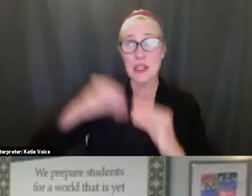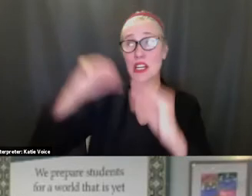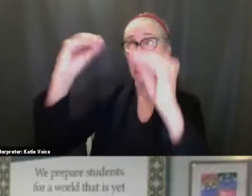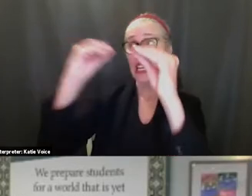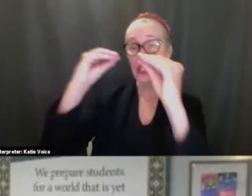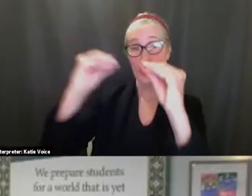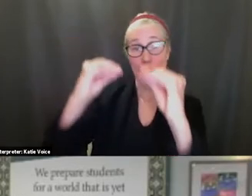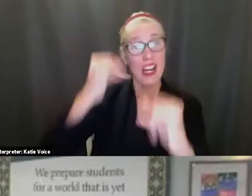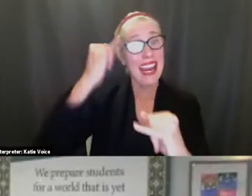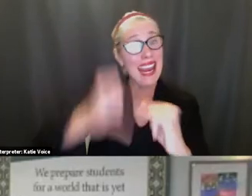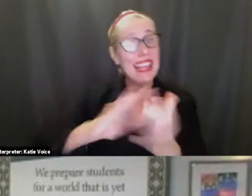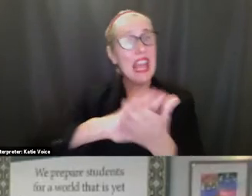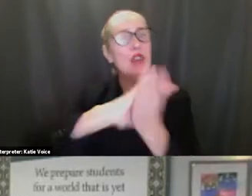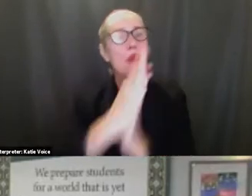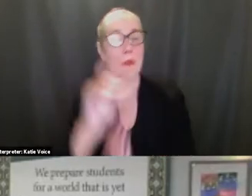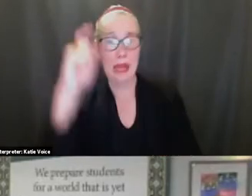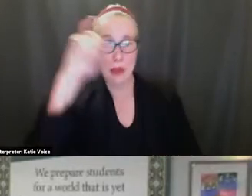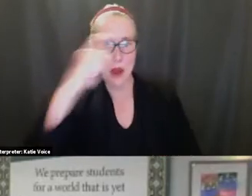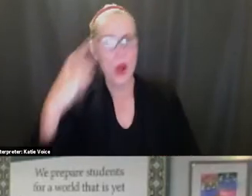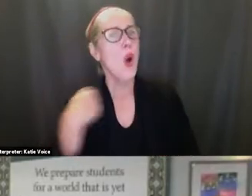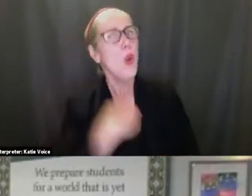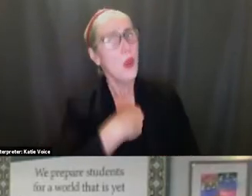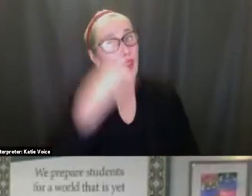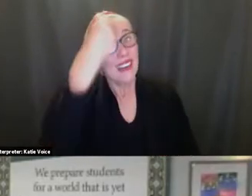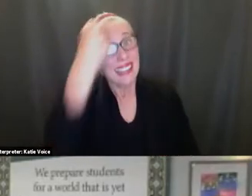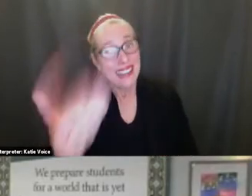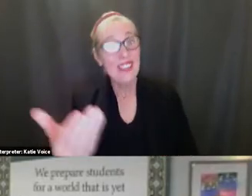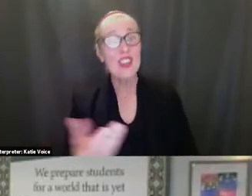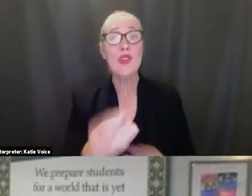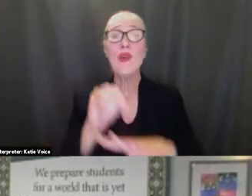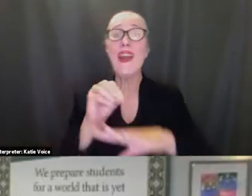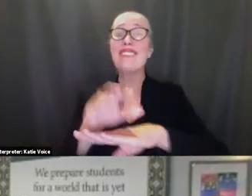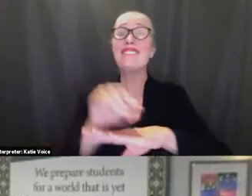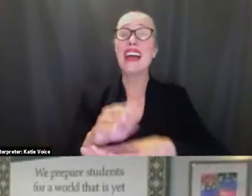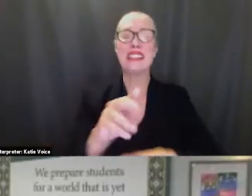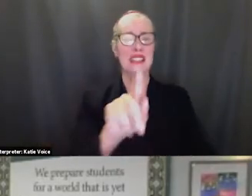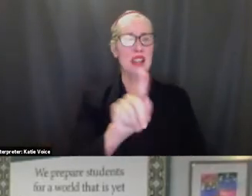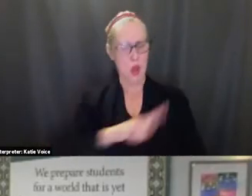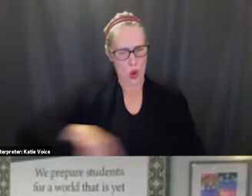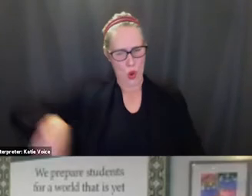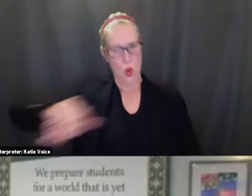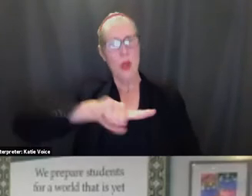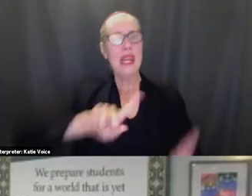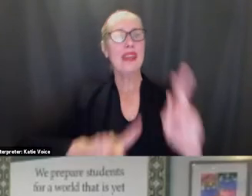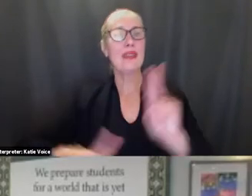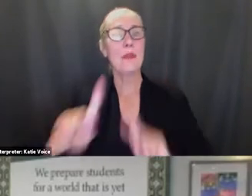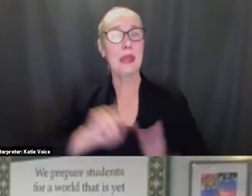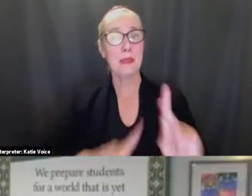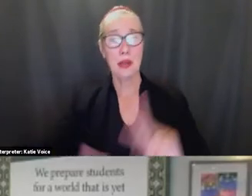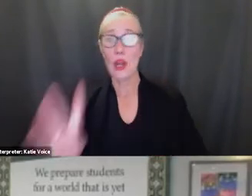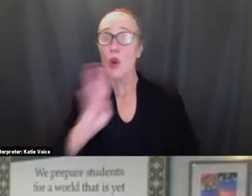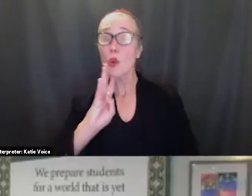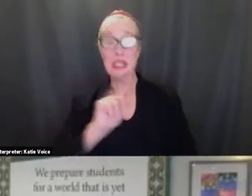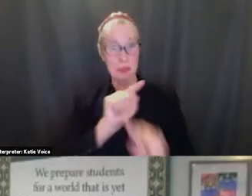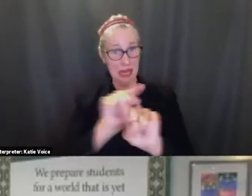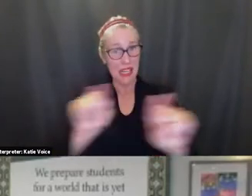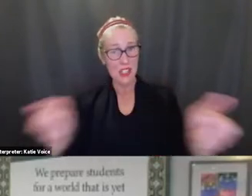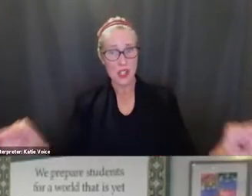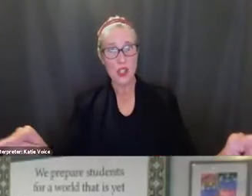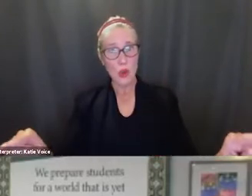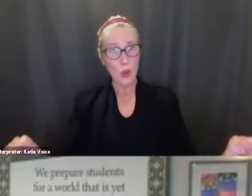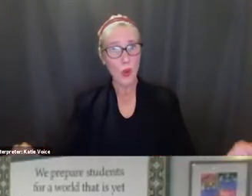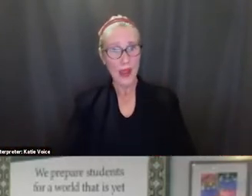okay we are giving you advice out here us people we the people out here we're speaking to you listen to